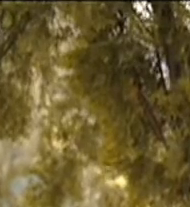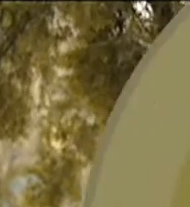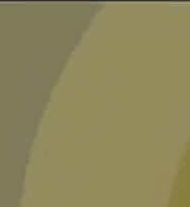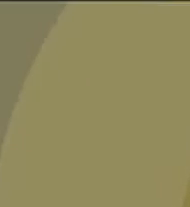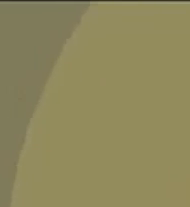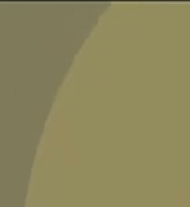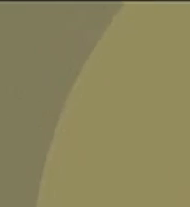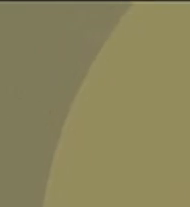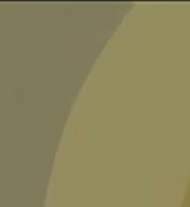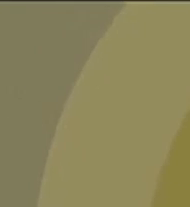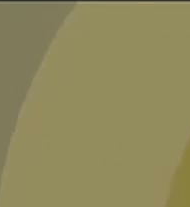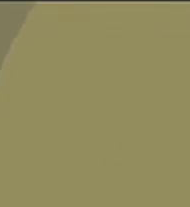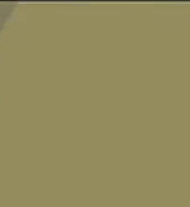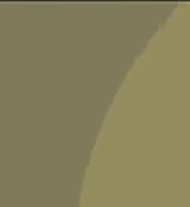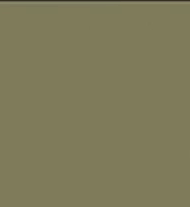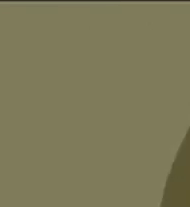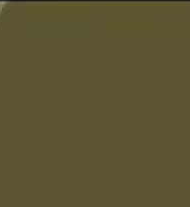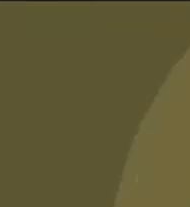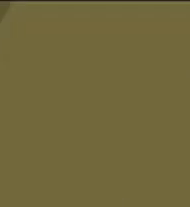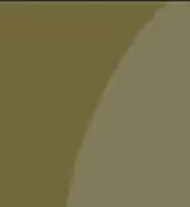stretching.